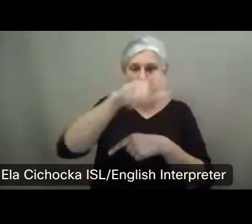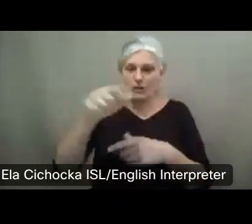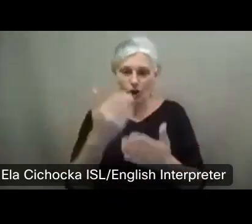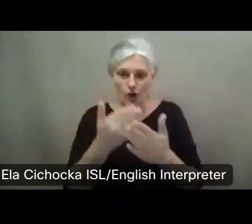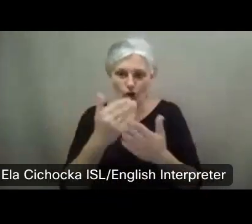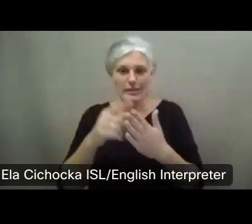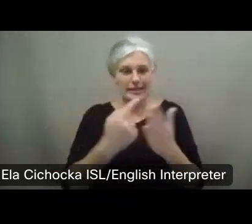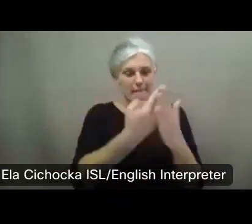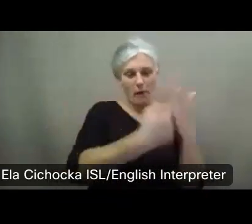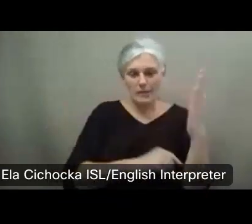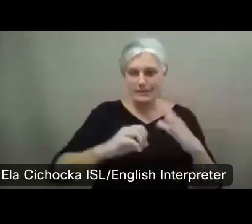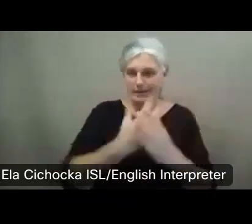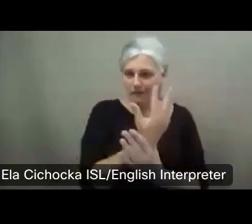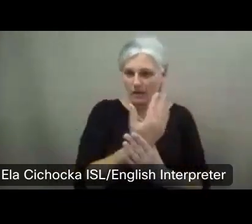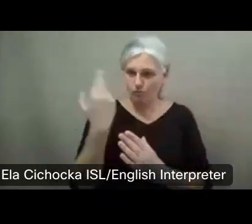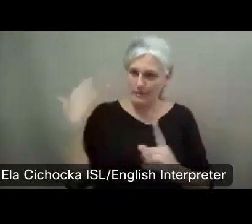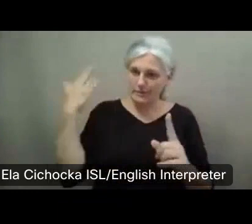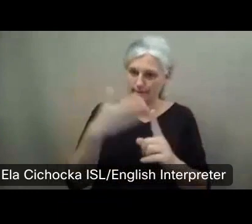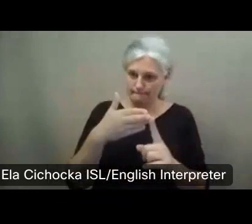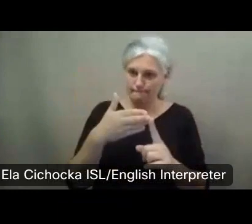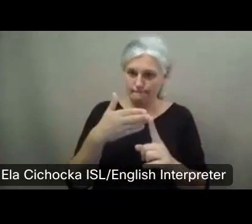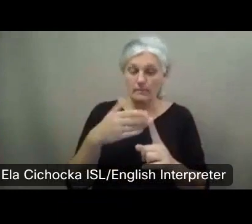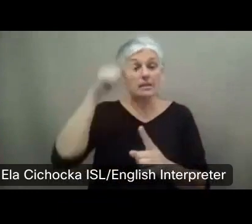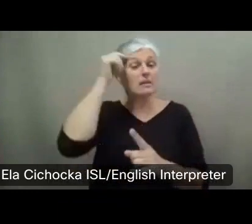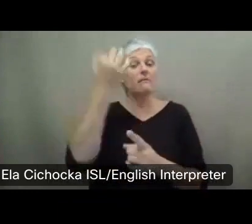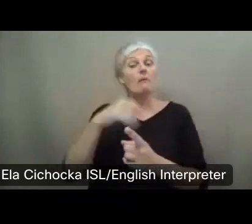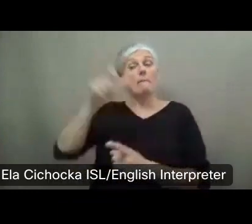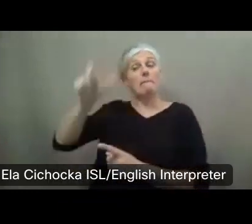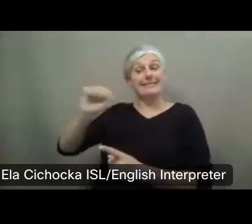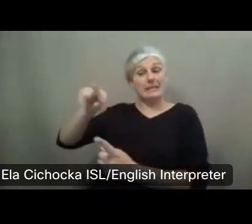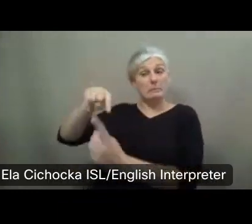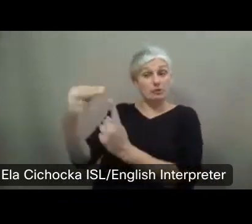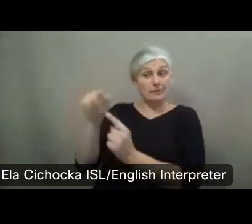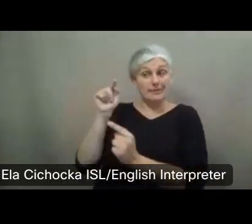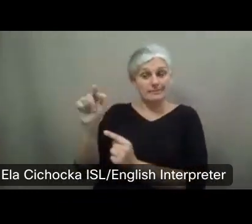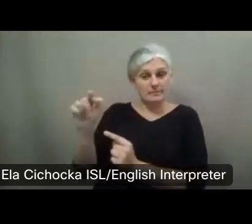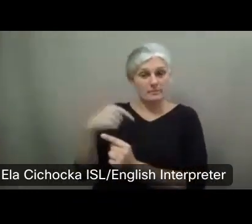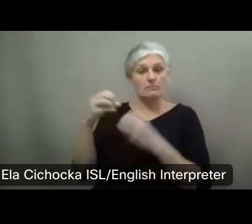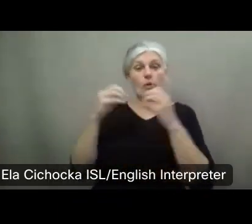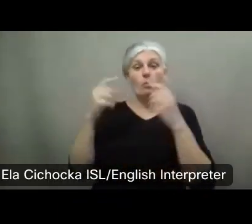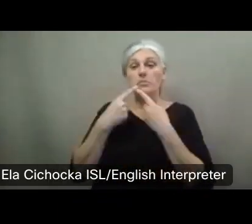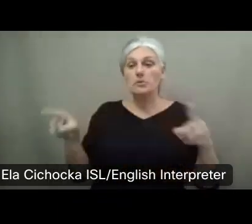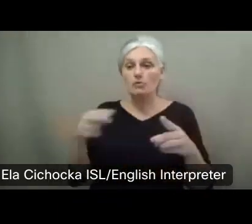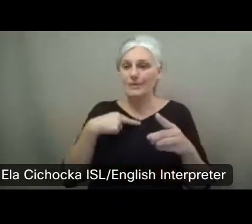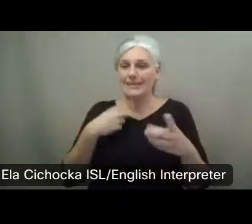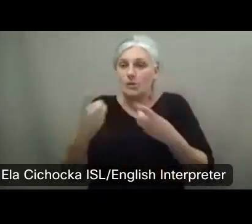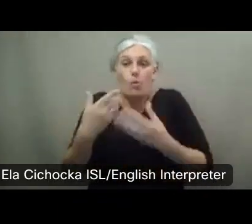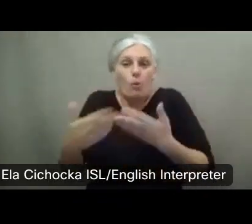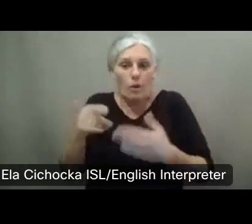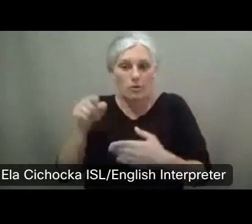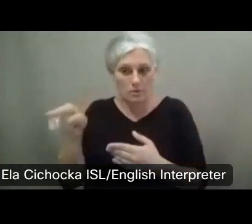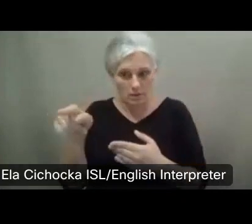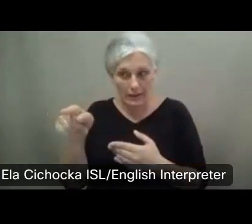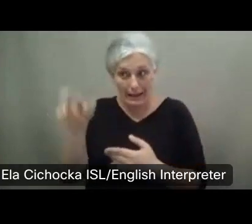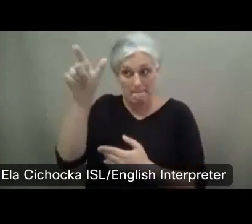policy development purposes. And I suppose from a patient point of view, like open disclosure really does put the